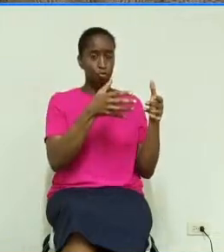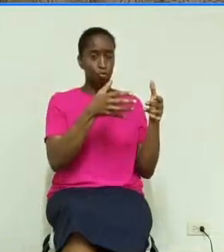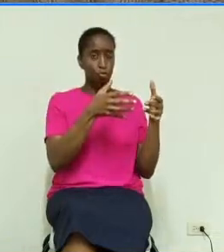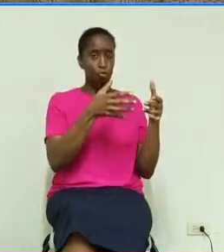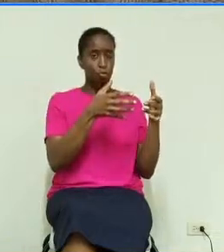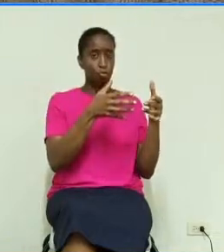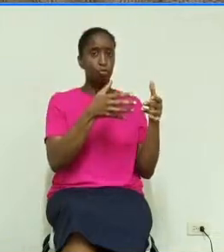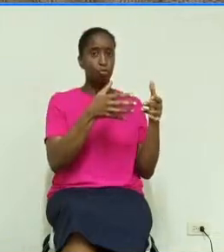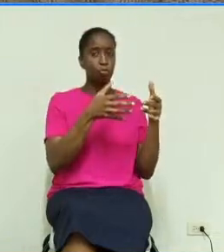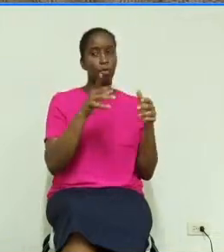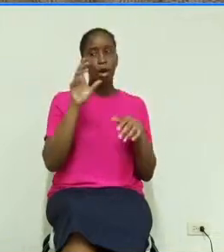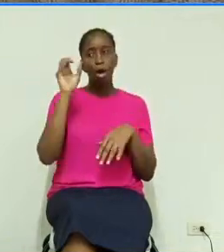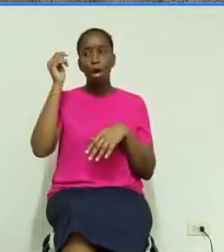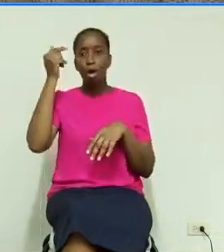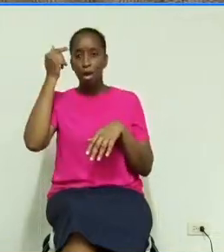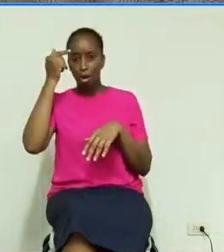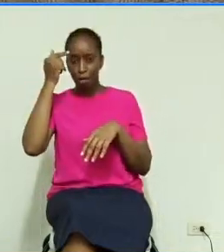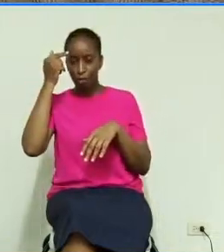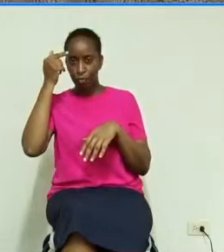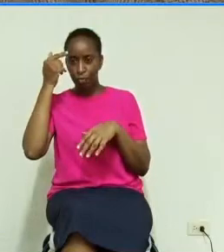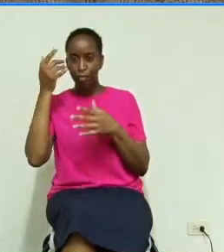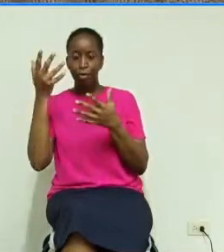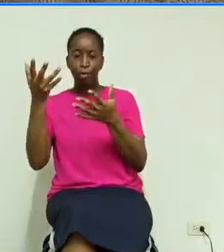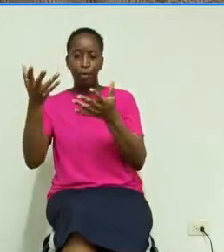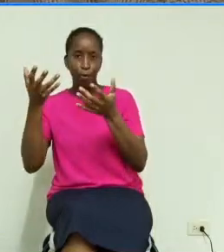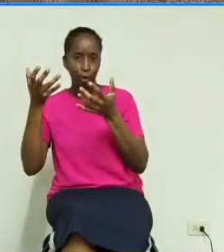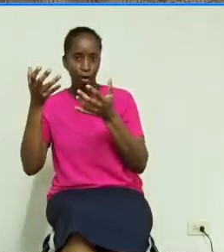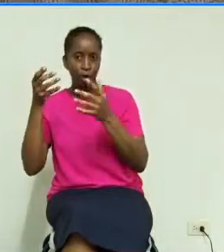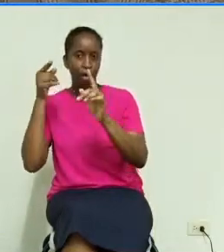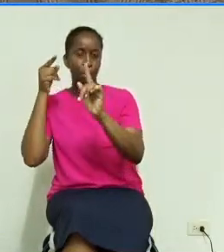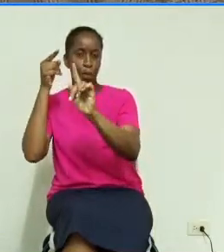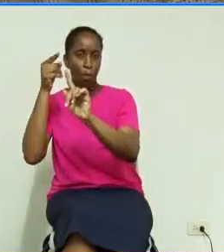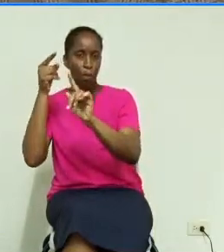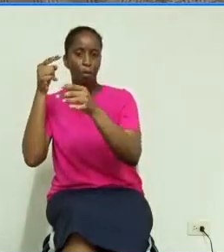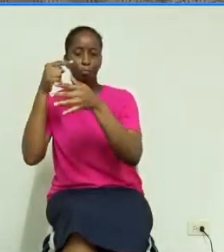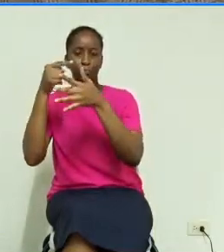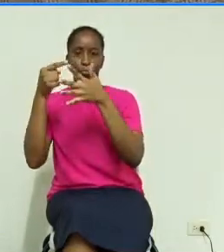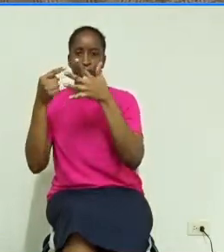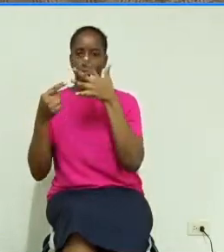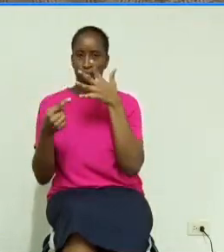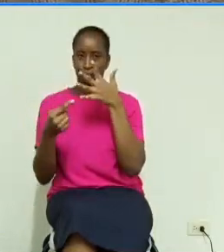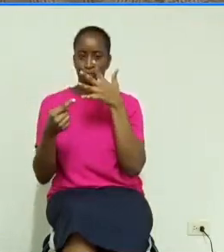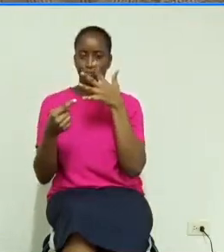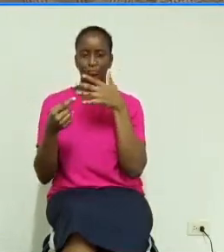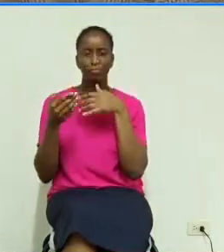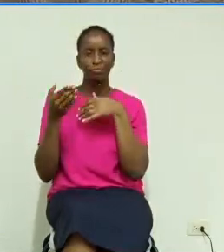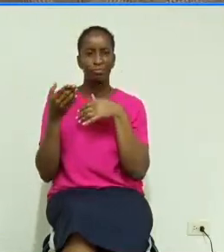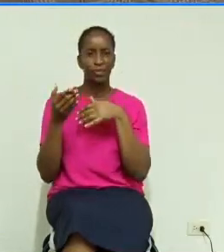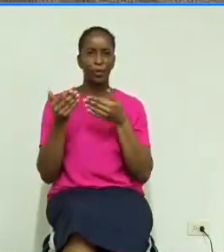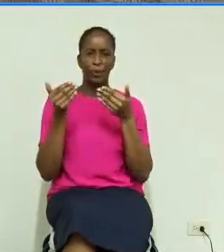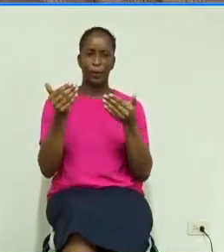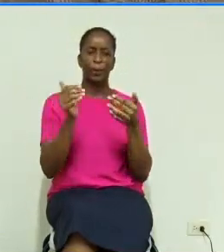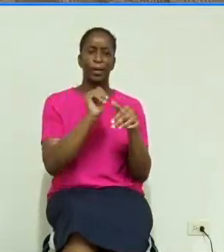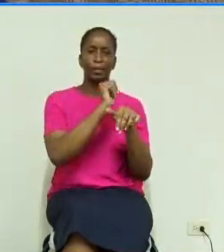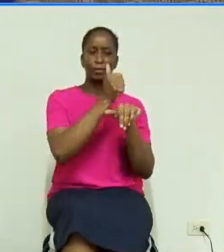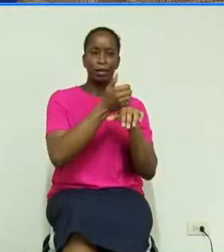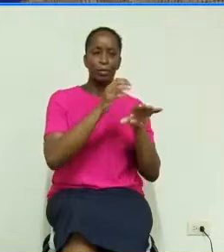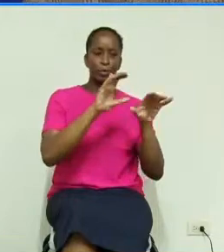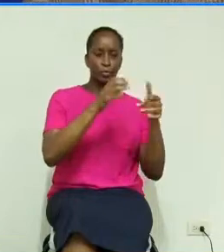the government's programs. So when you speak of proportional